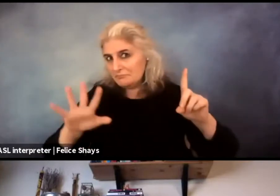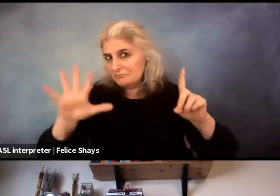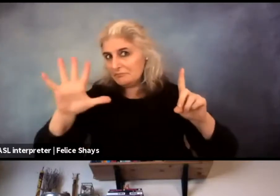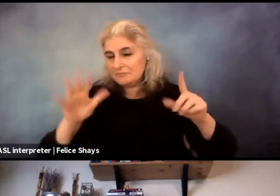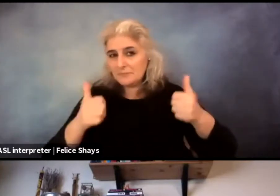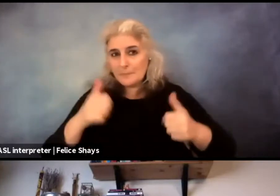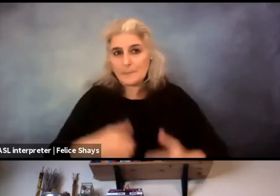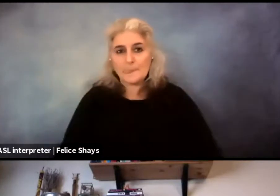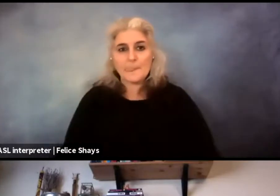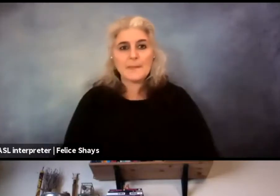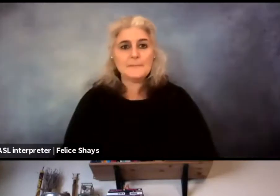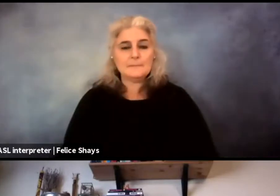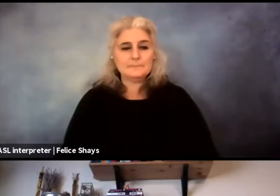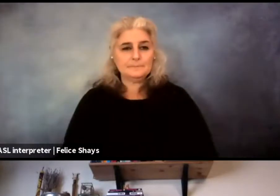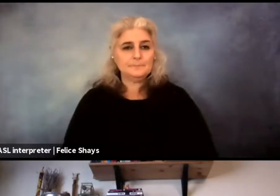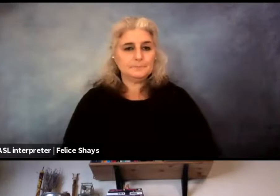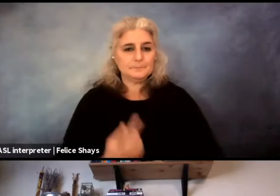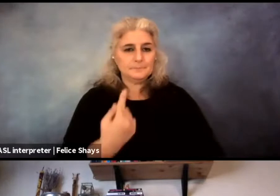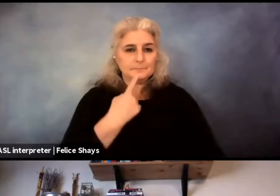So I'm seeing a 2 here.